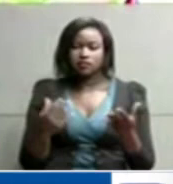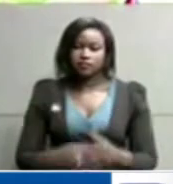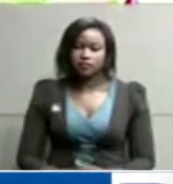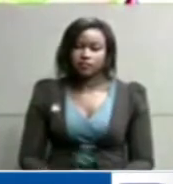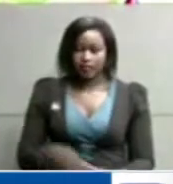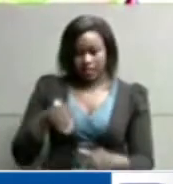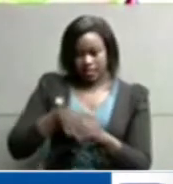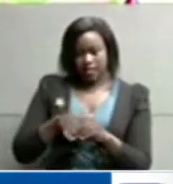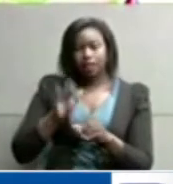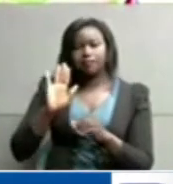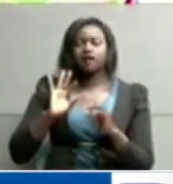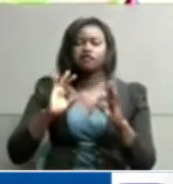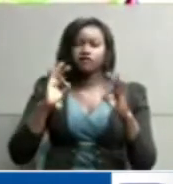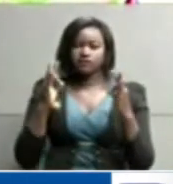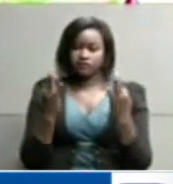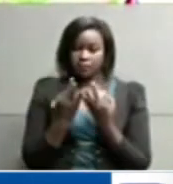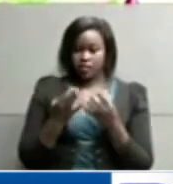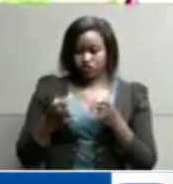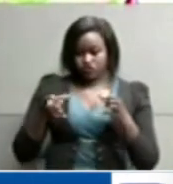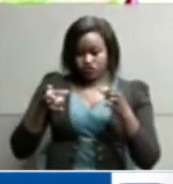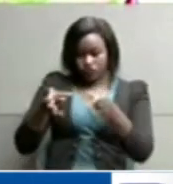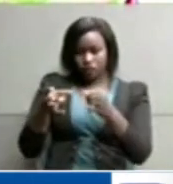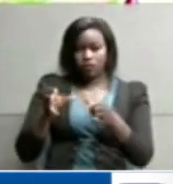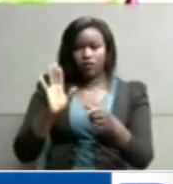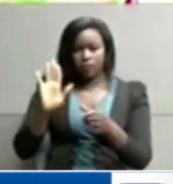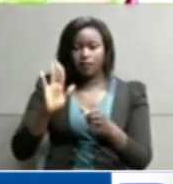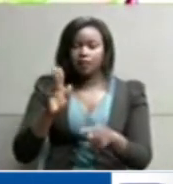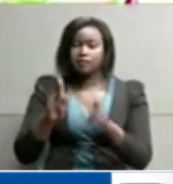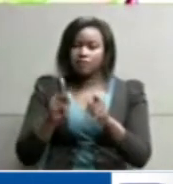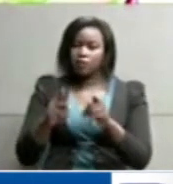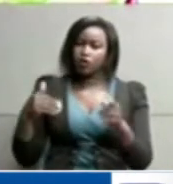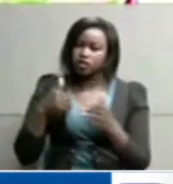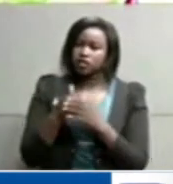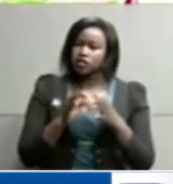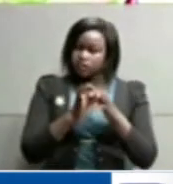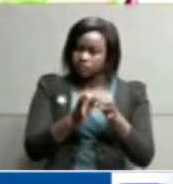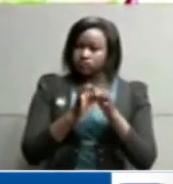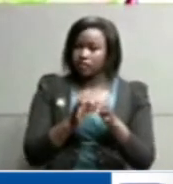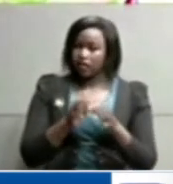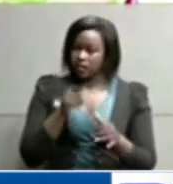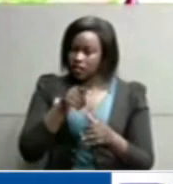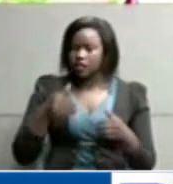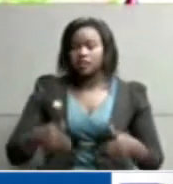among that cluster of the people associated with this young man.